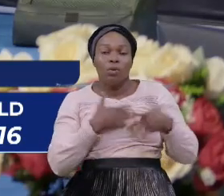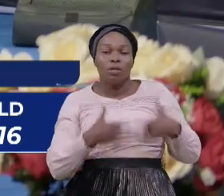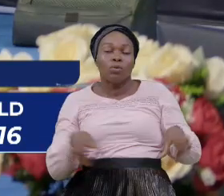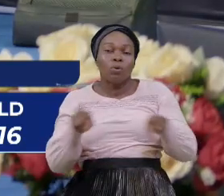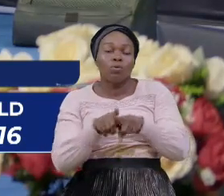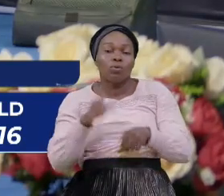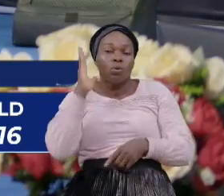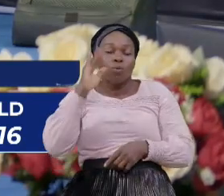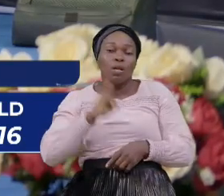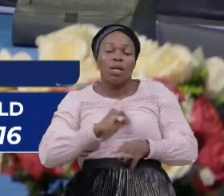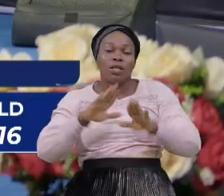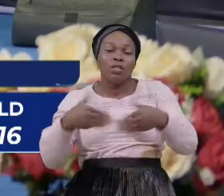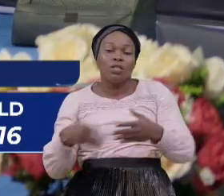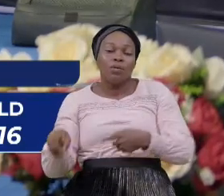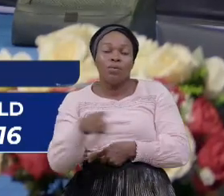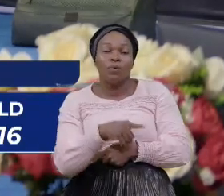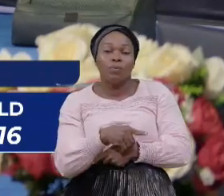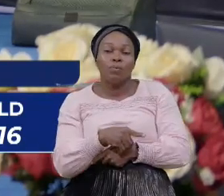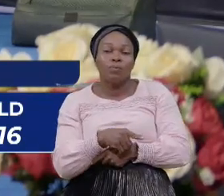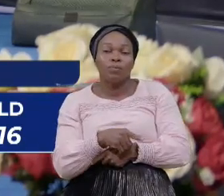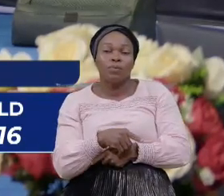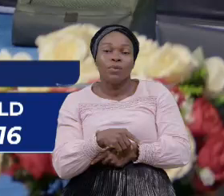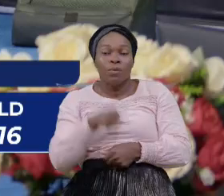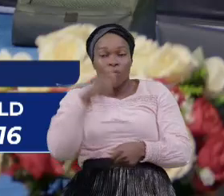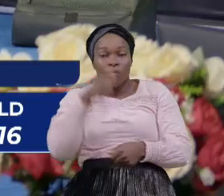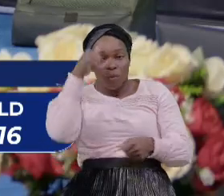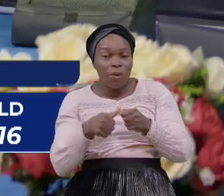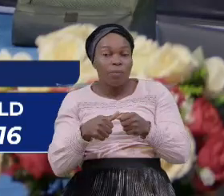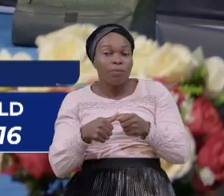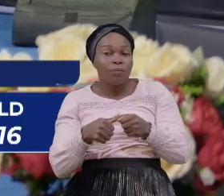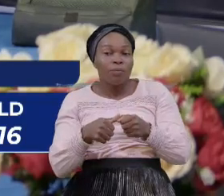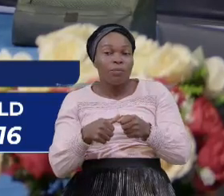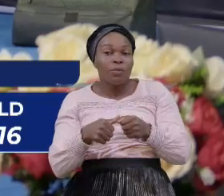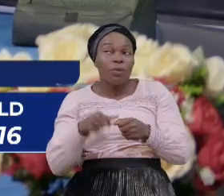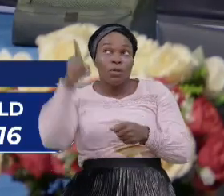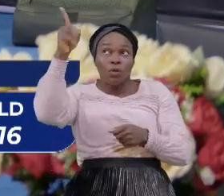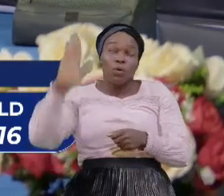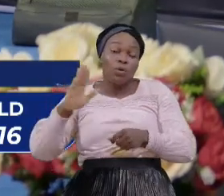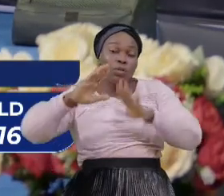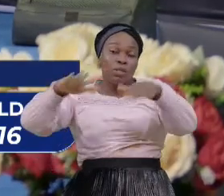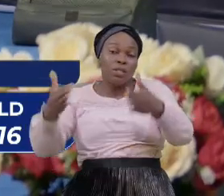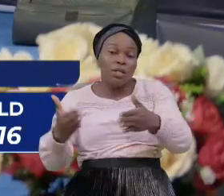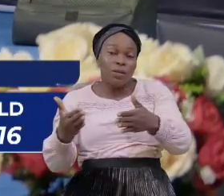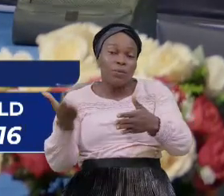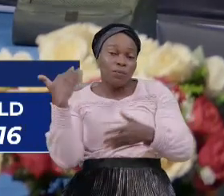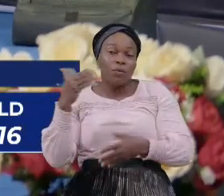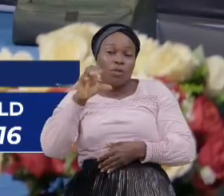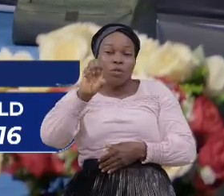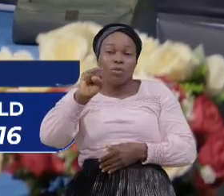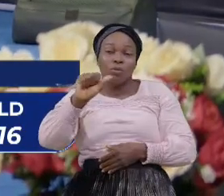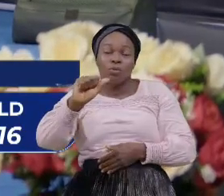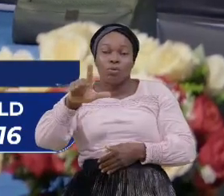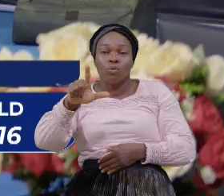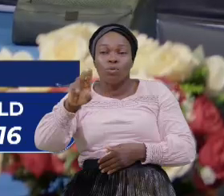also will I give you. Remember, he gave Saul another heart, and Saul became